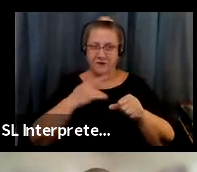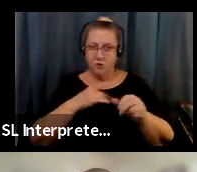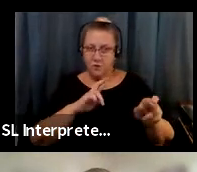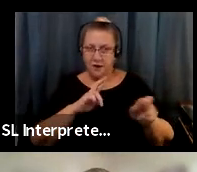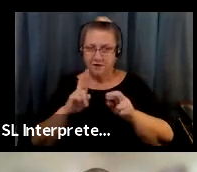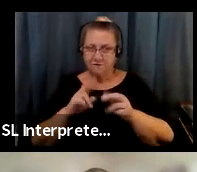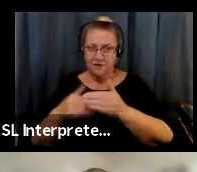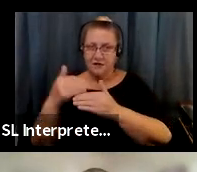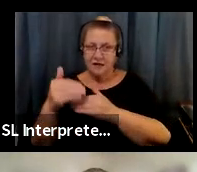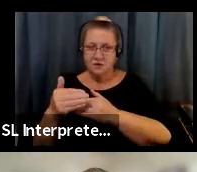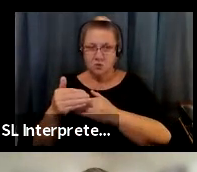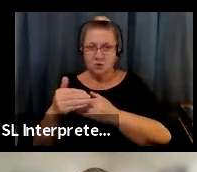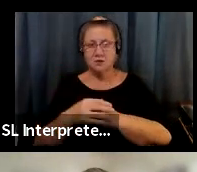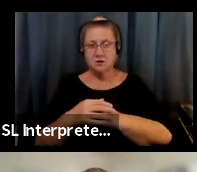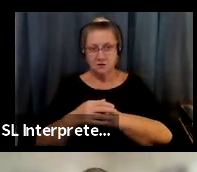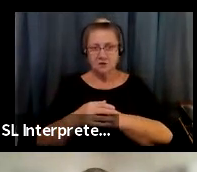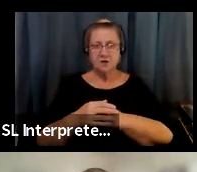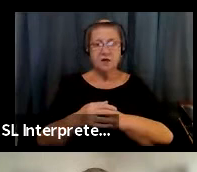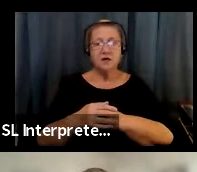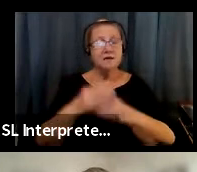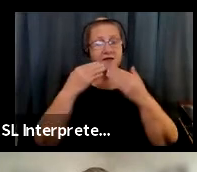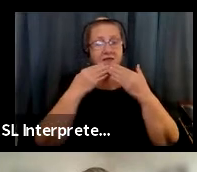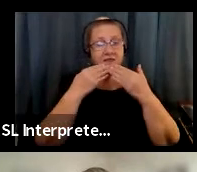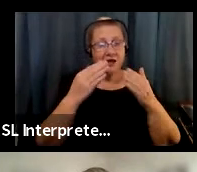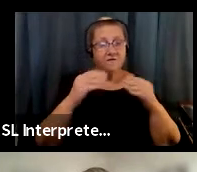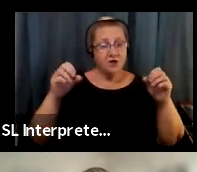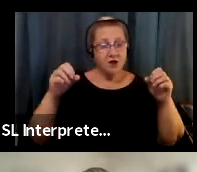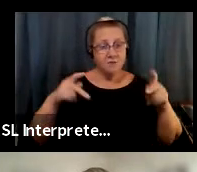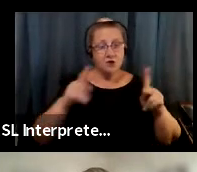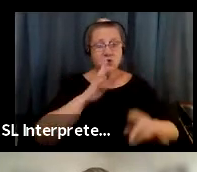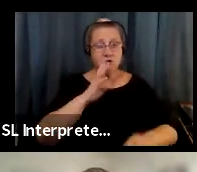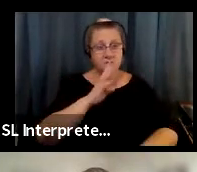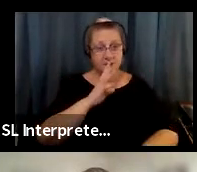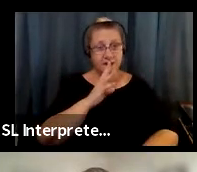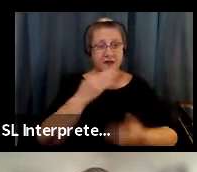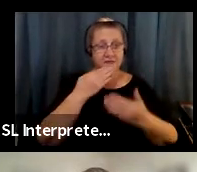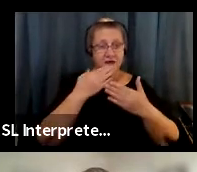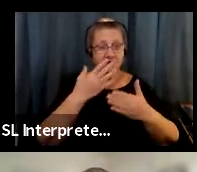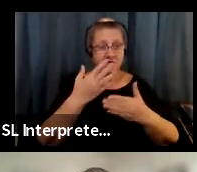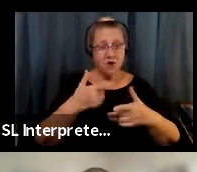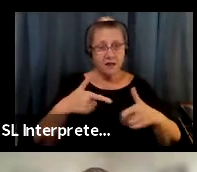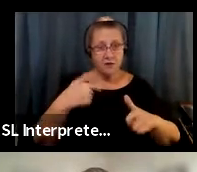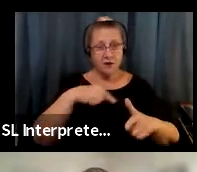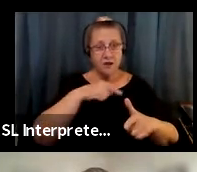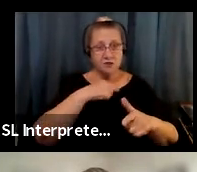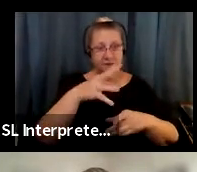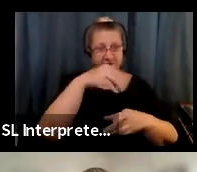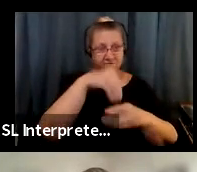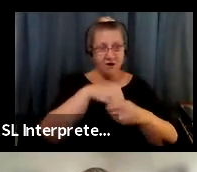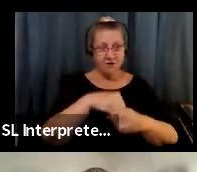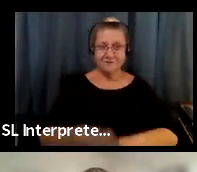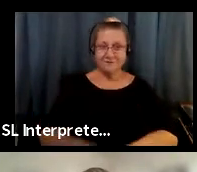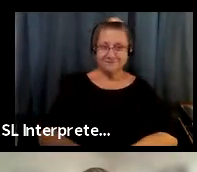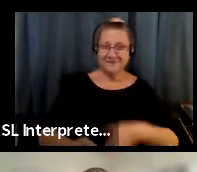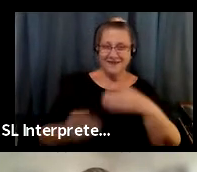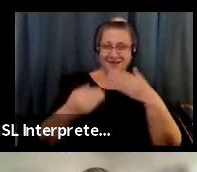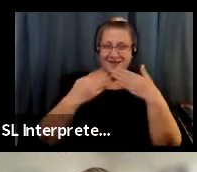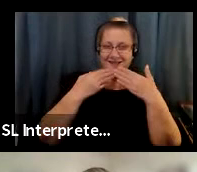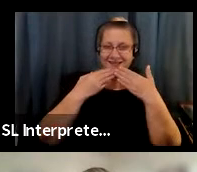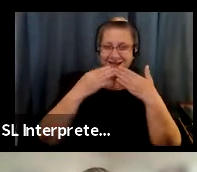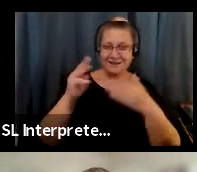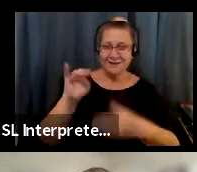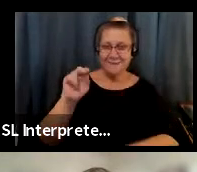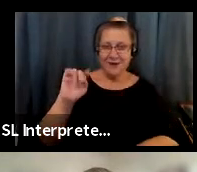very much appreciate the opportunity to be involved, and thank you for the opportunity to speak today. Thanks, Mitch. Next is Sylvia